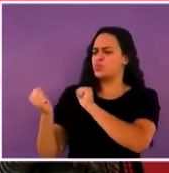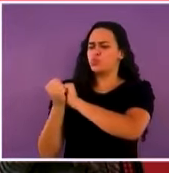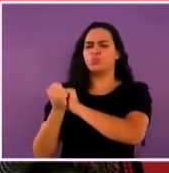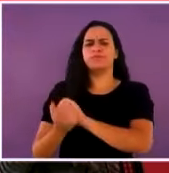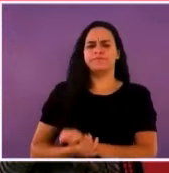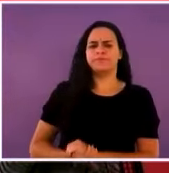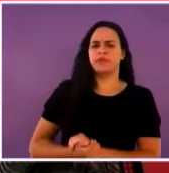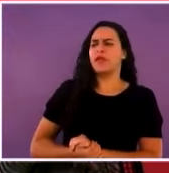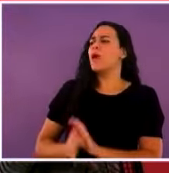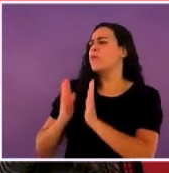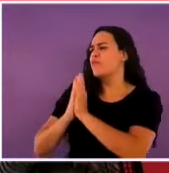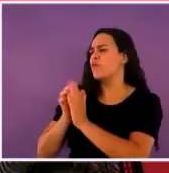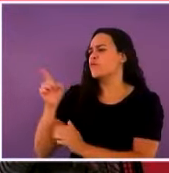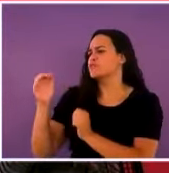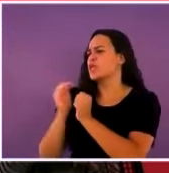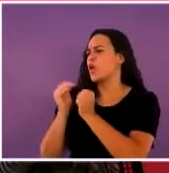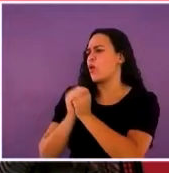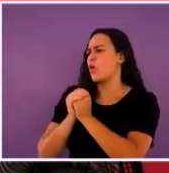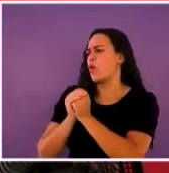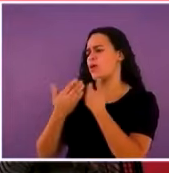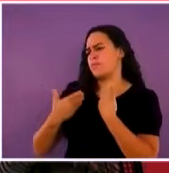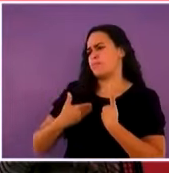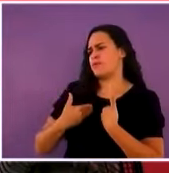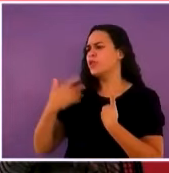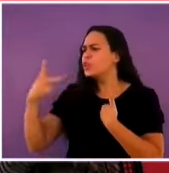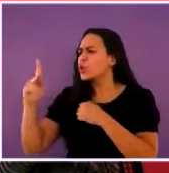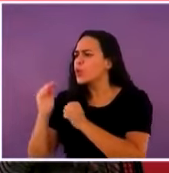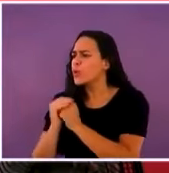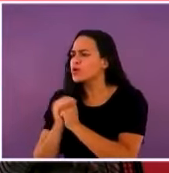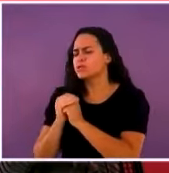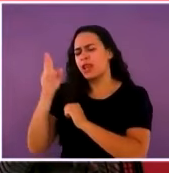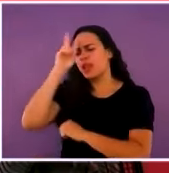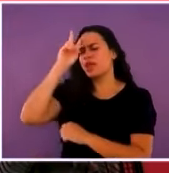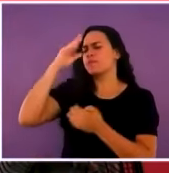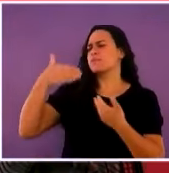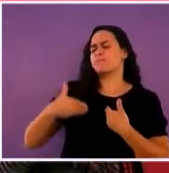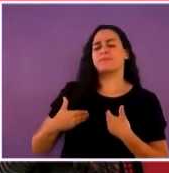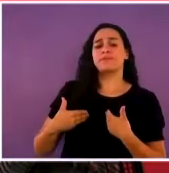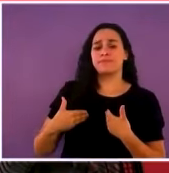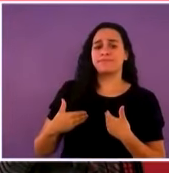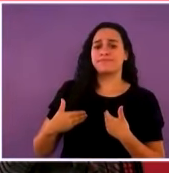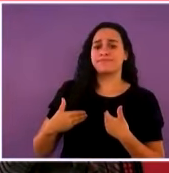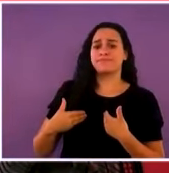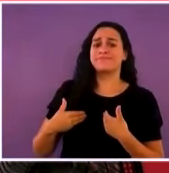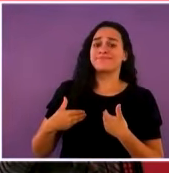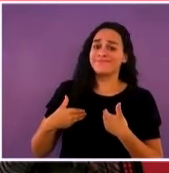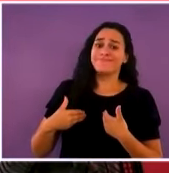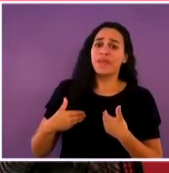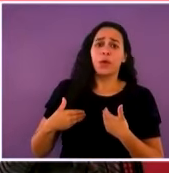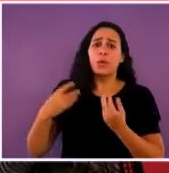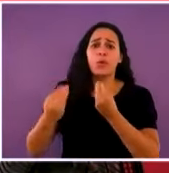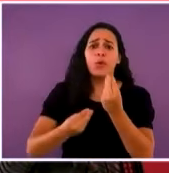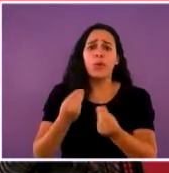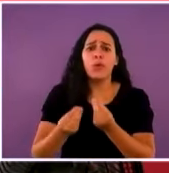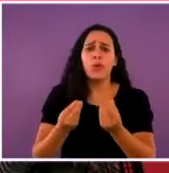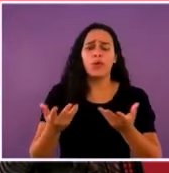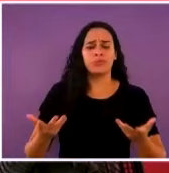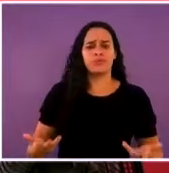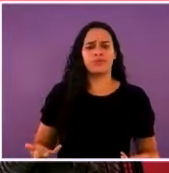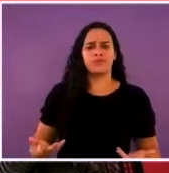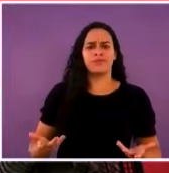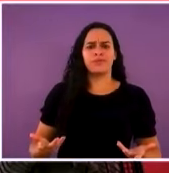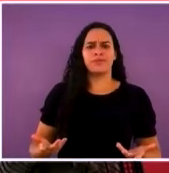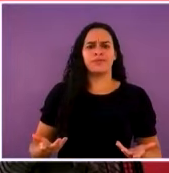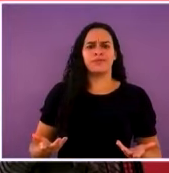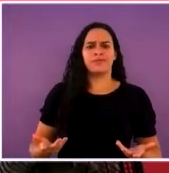There is no sense in which he's saying outside of Christ you are lost. Não há sentido dizer fora de Cristo você